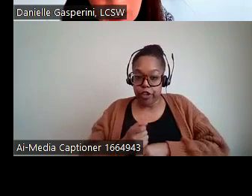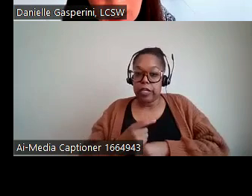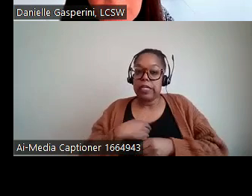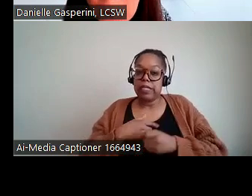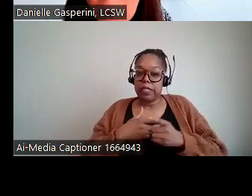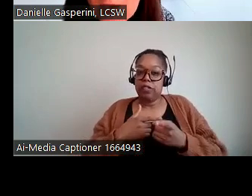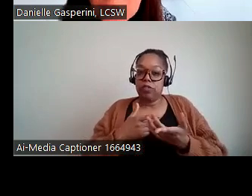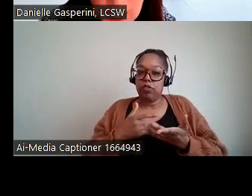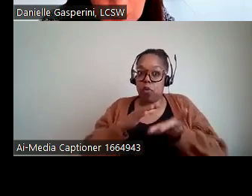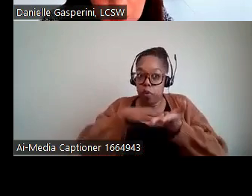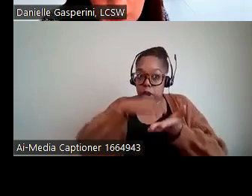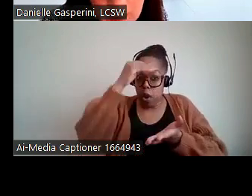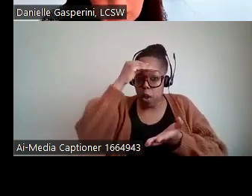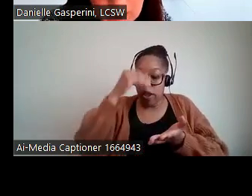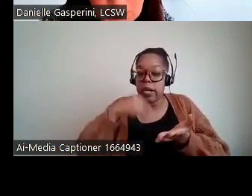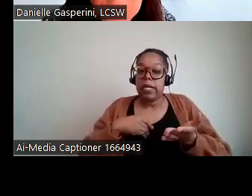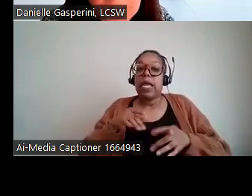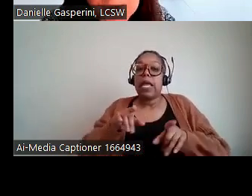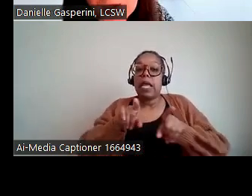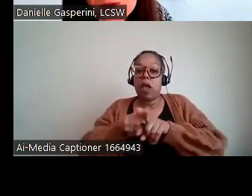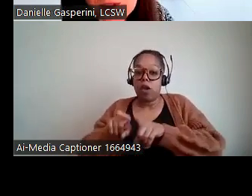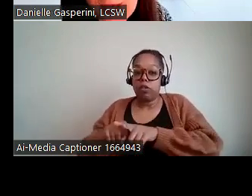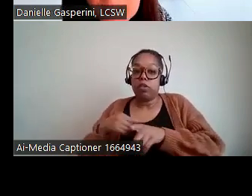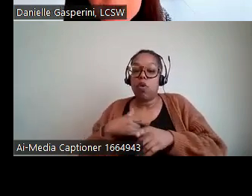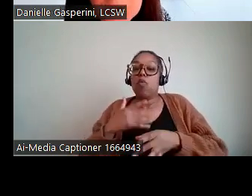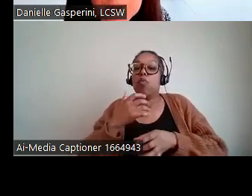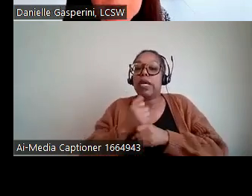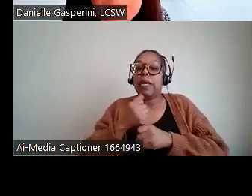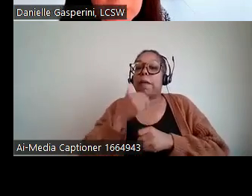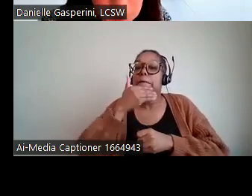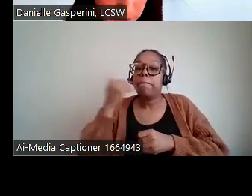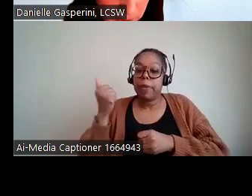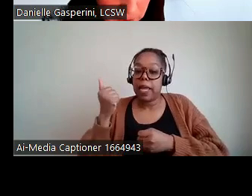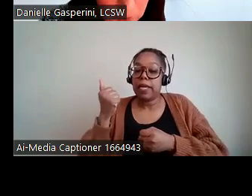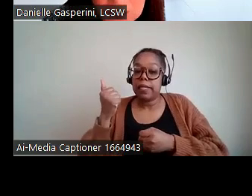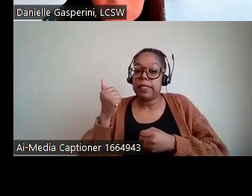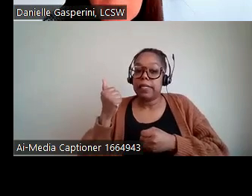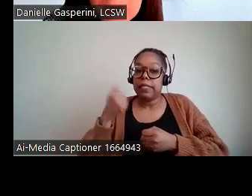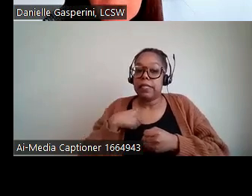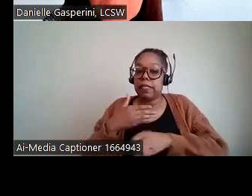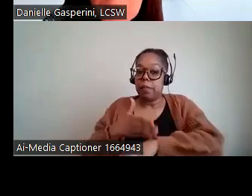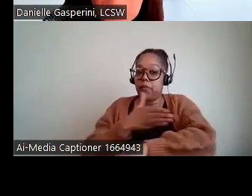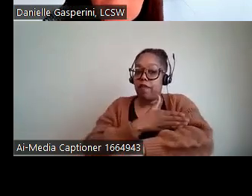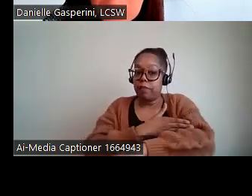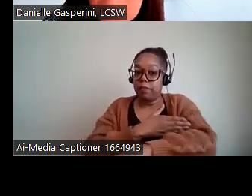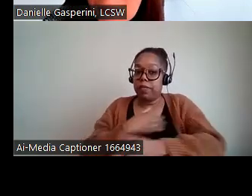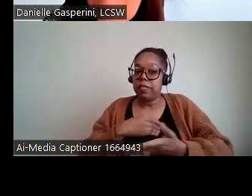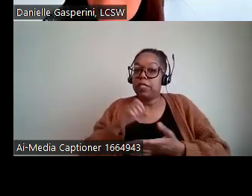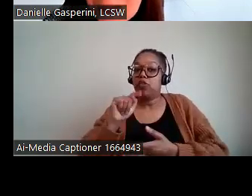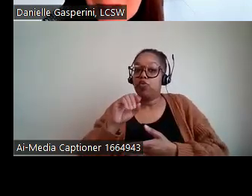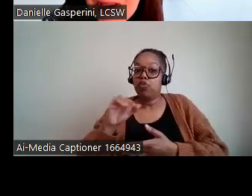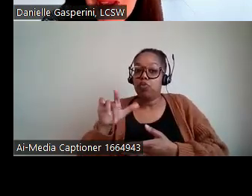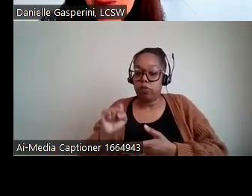tool, but we're also capturing the strengths, which I had mentioned prior, which is really important because we want to build on